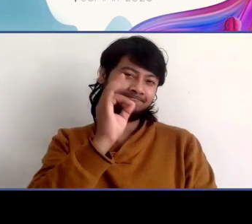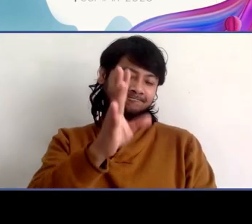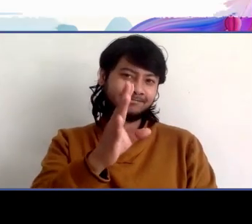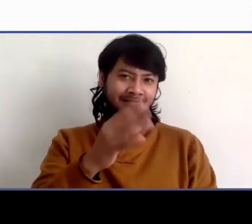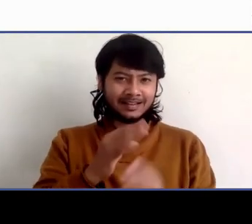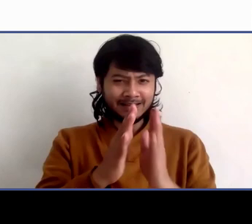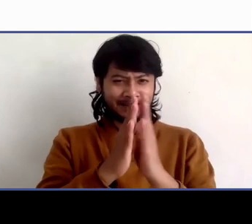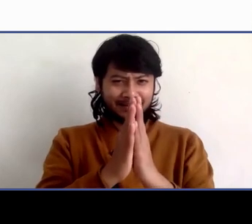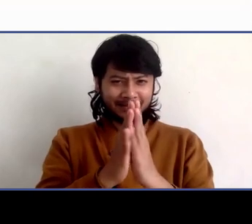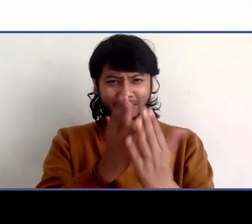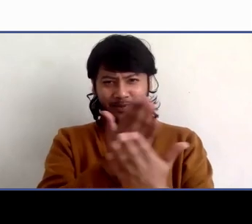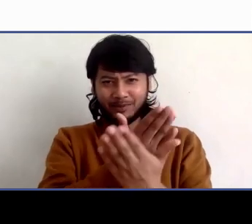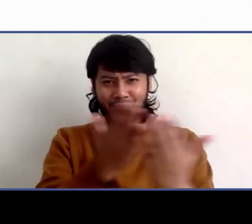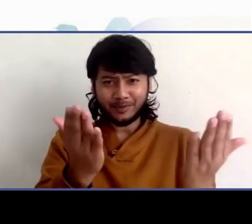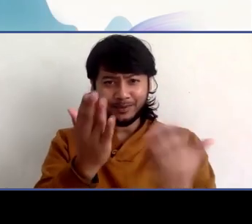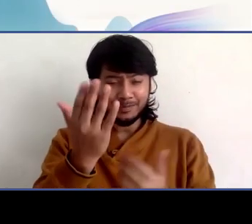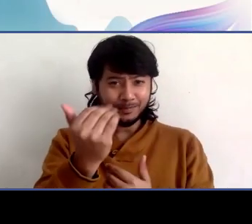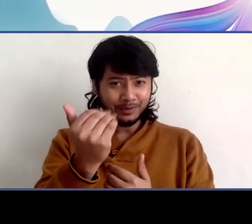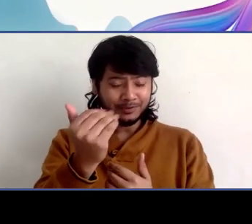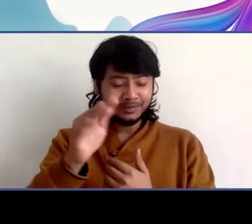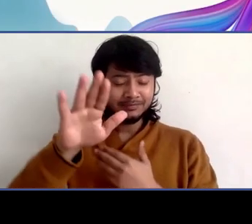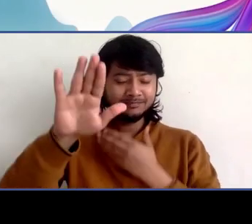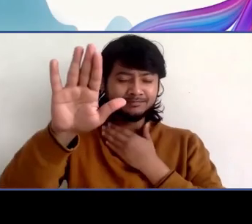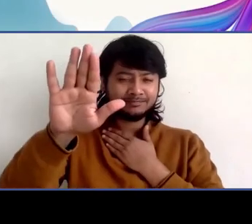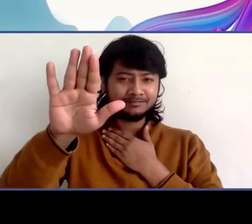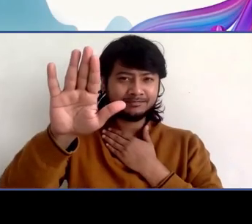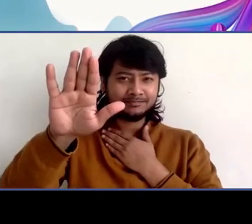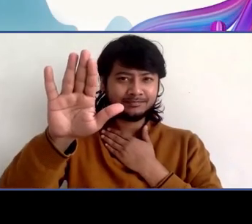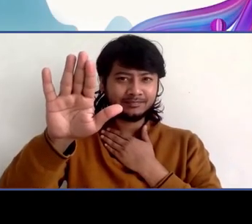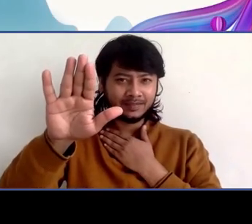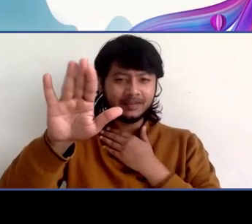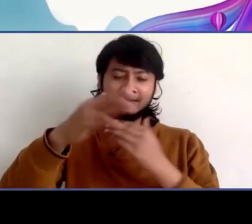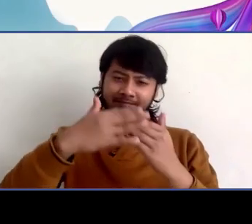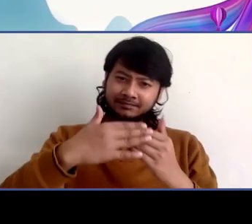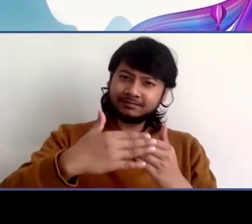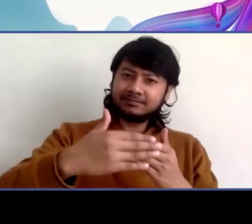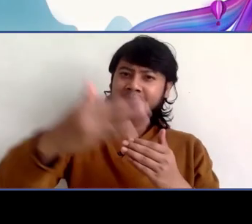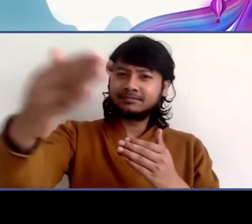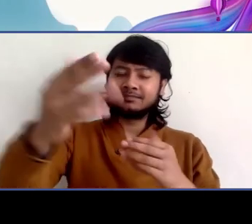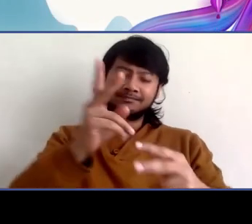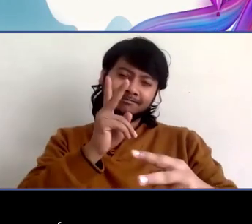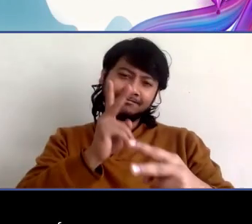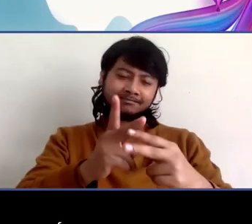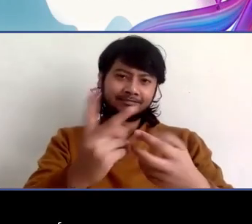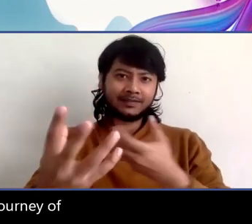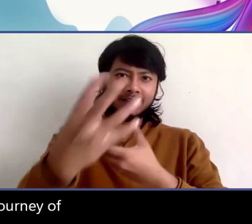of inclusion and continue with this journey of inclusion going forward.